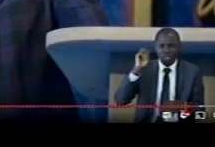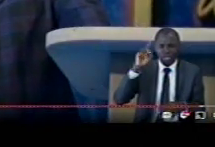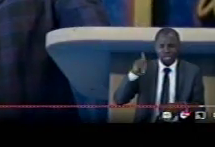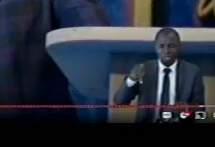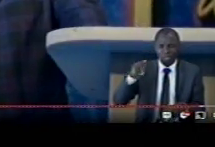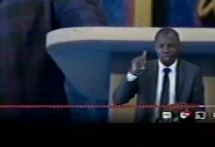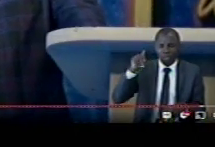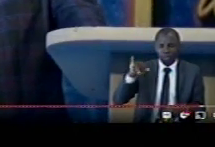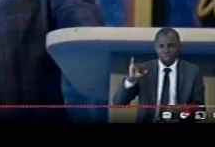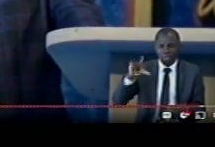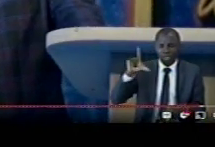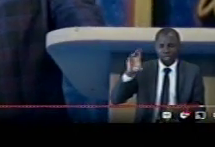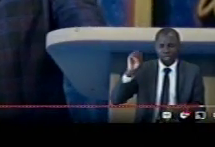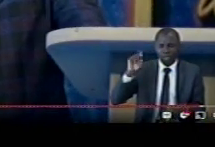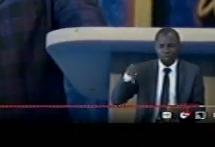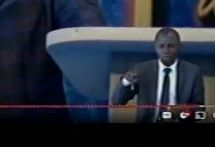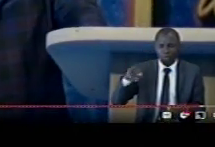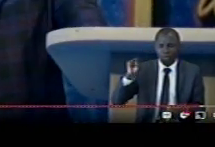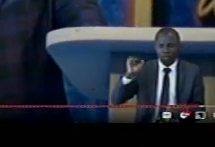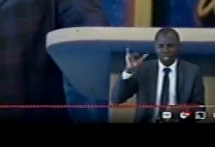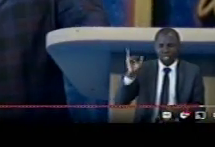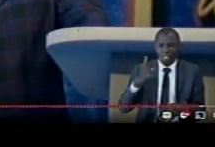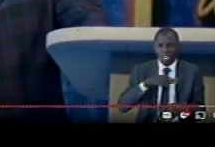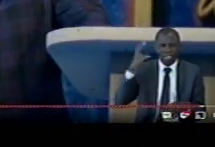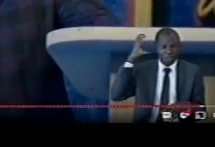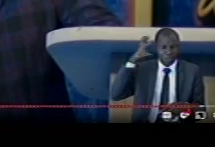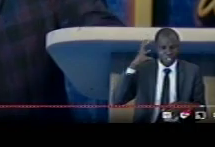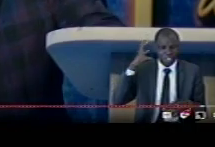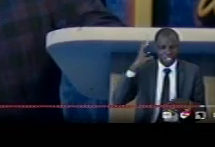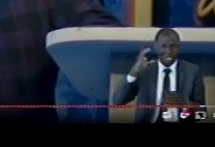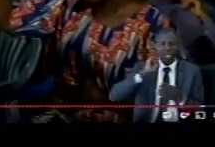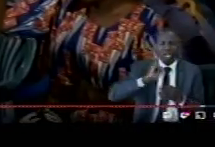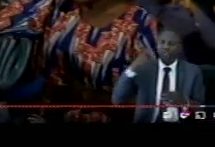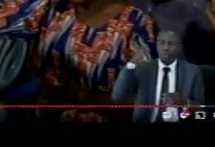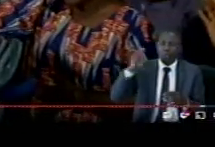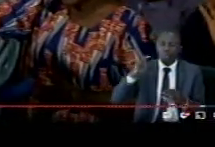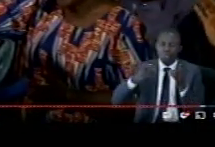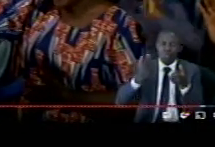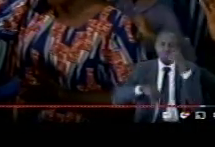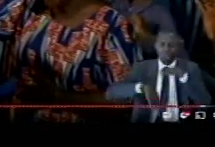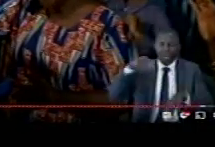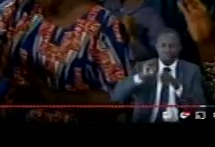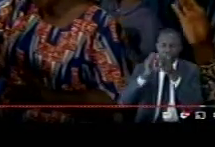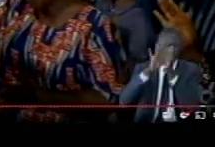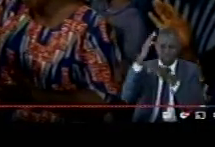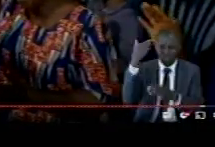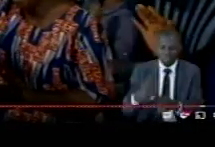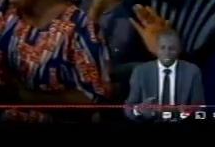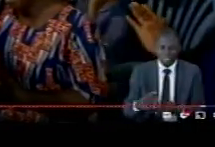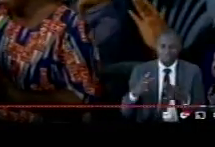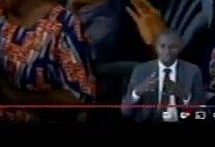of madness, I command you, come out in Jesus' name.